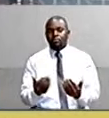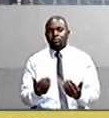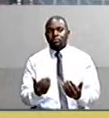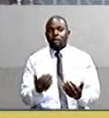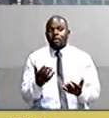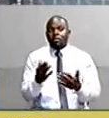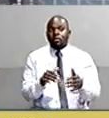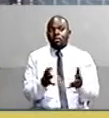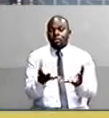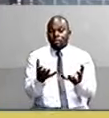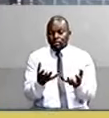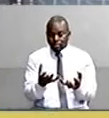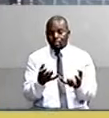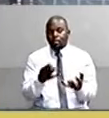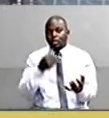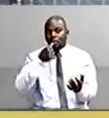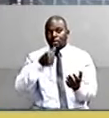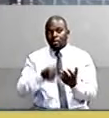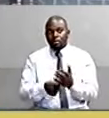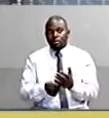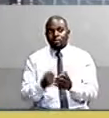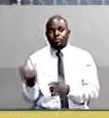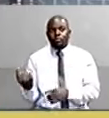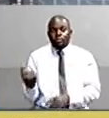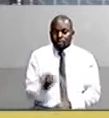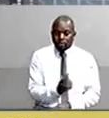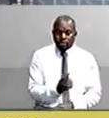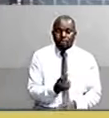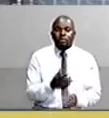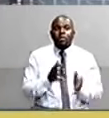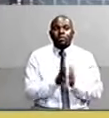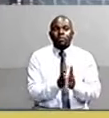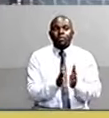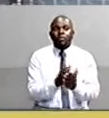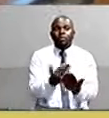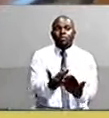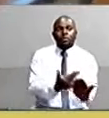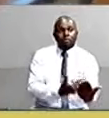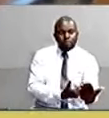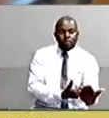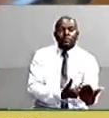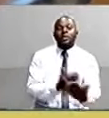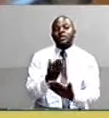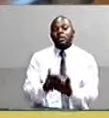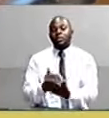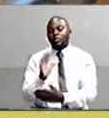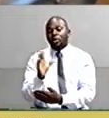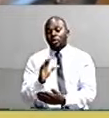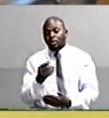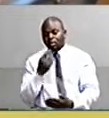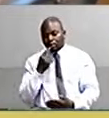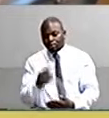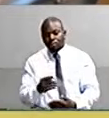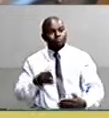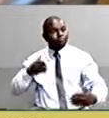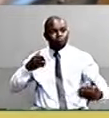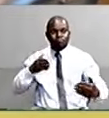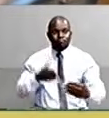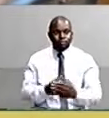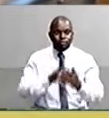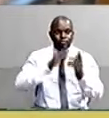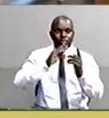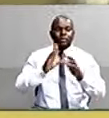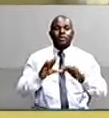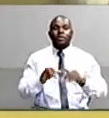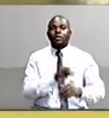we would have expected to have the director of fiscal planning to come here and give us a report about that. Some councillors attribute the boycott by technical team